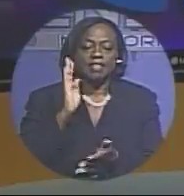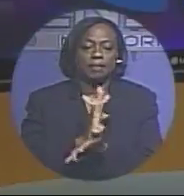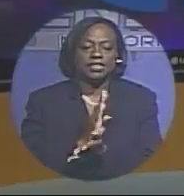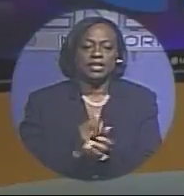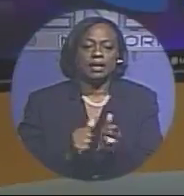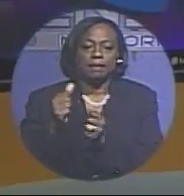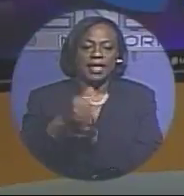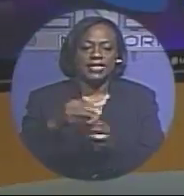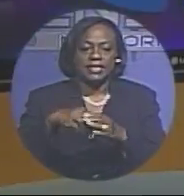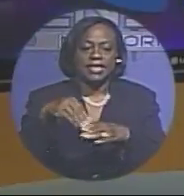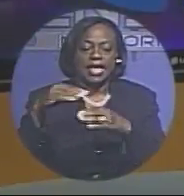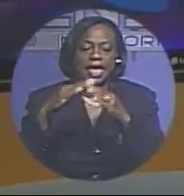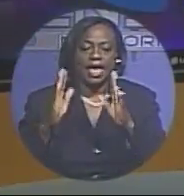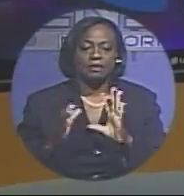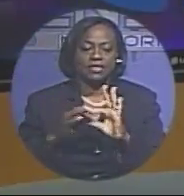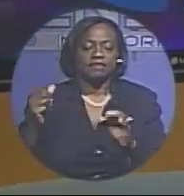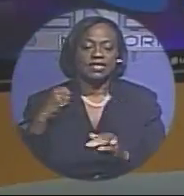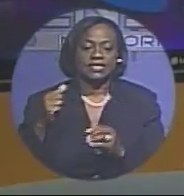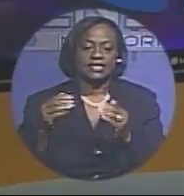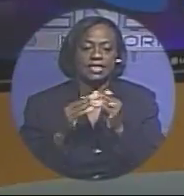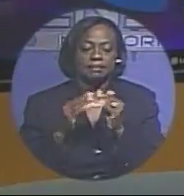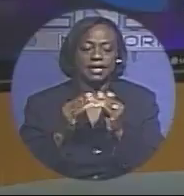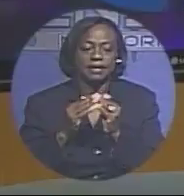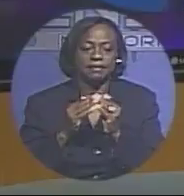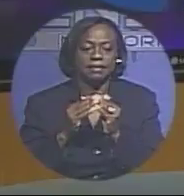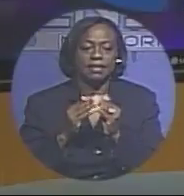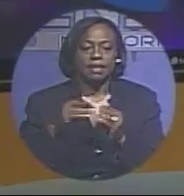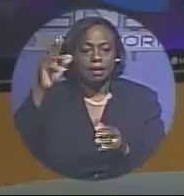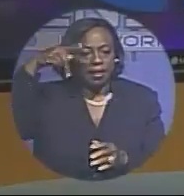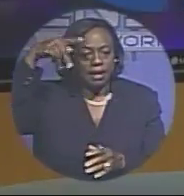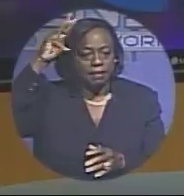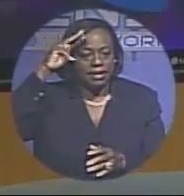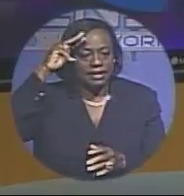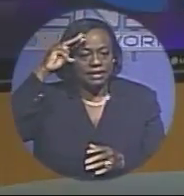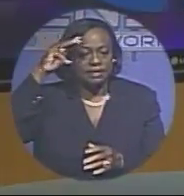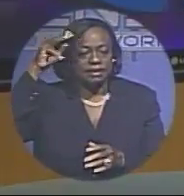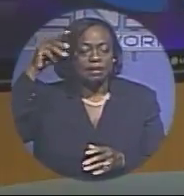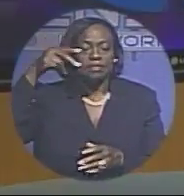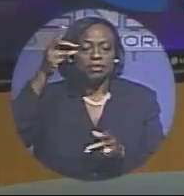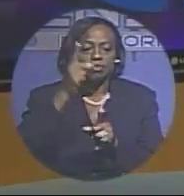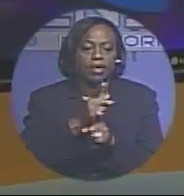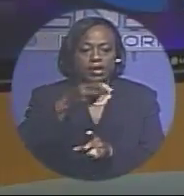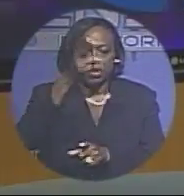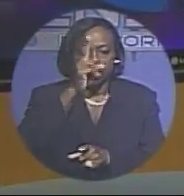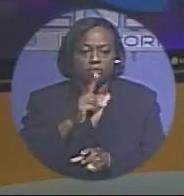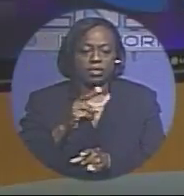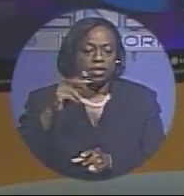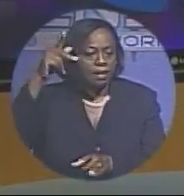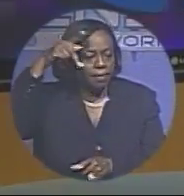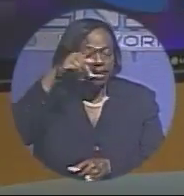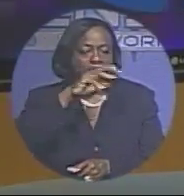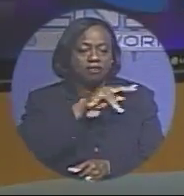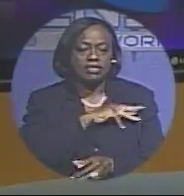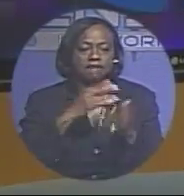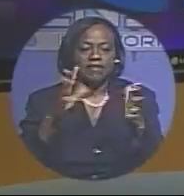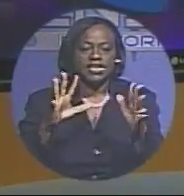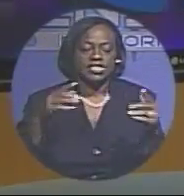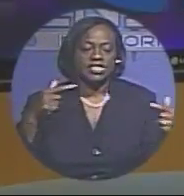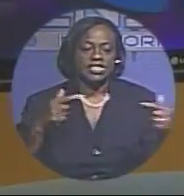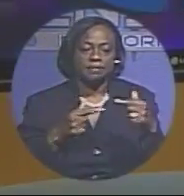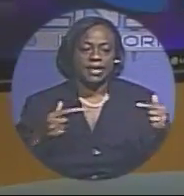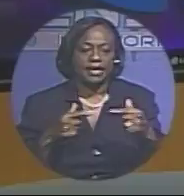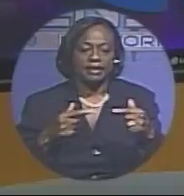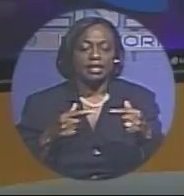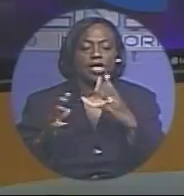been passed in the House of Assembly. Prime Minister the Right Honorable Perry Christie wrapped up the debate this afternoon, referring to his mortgage